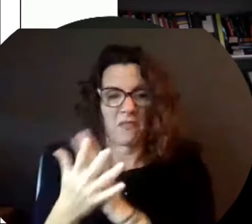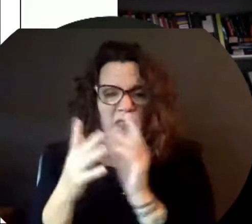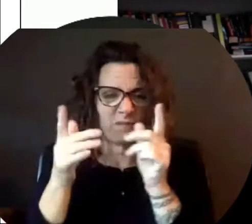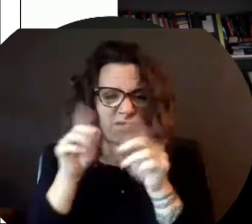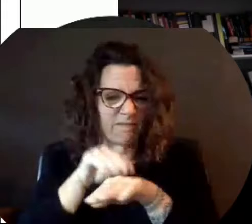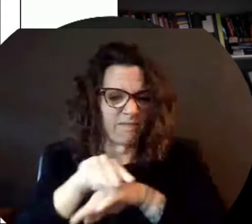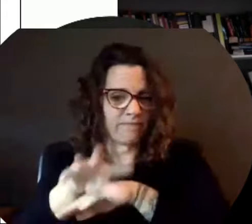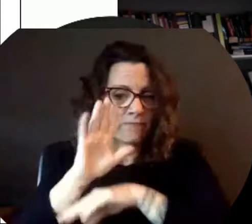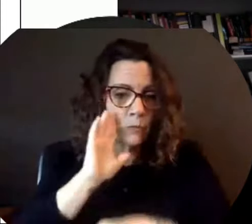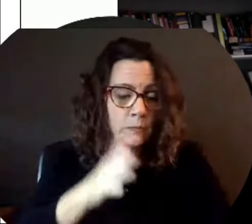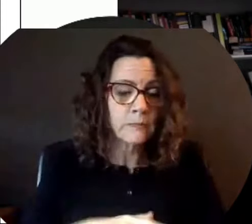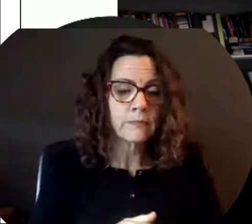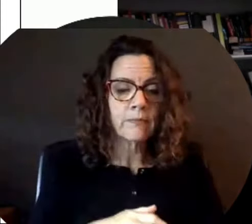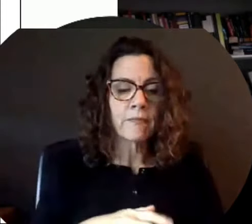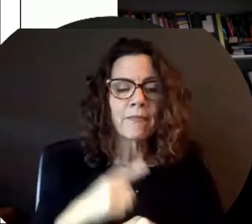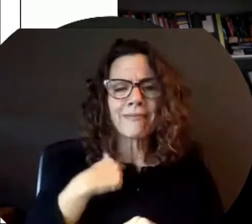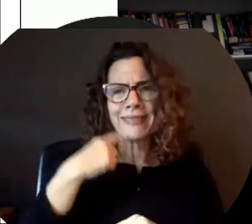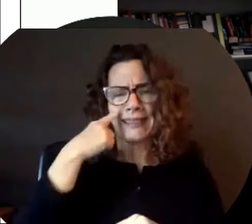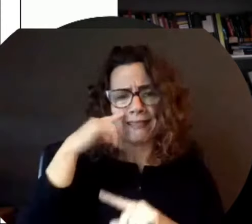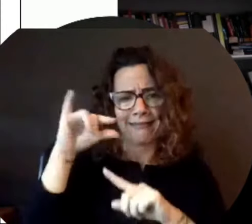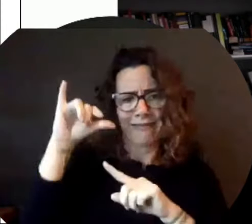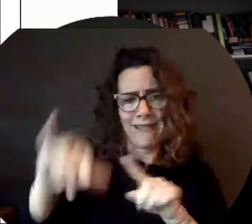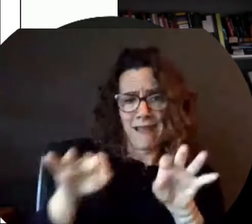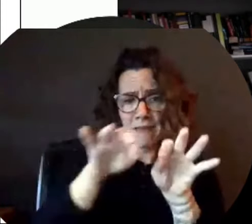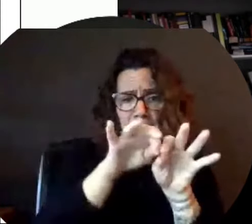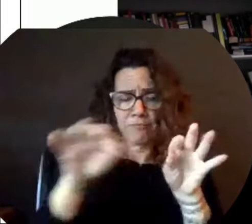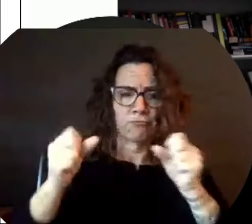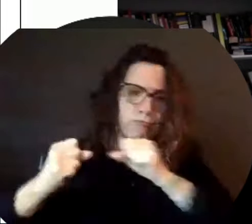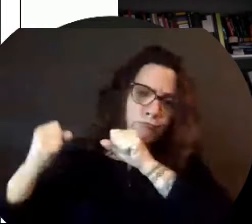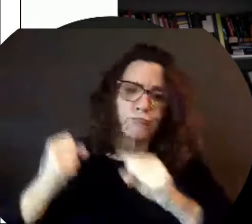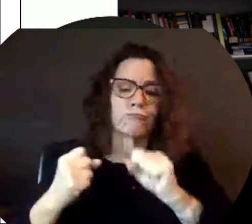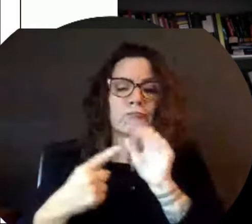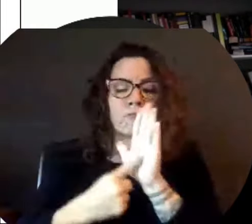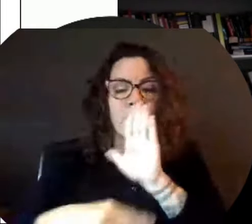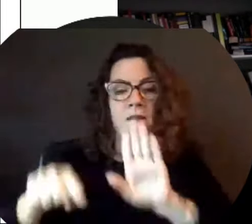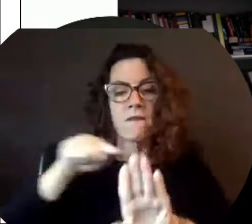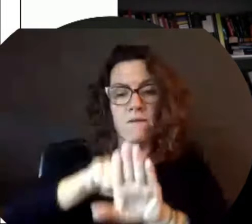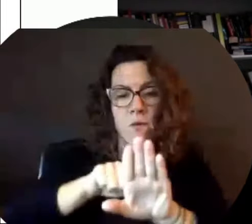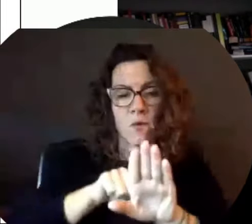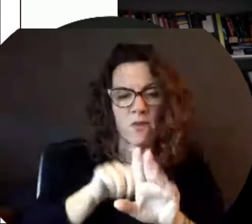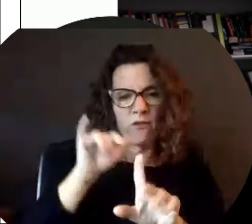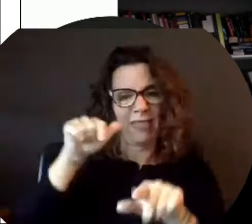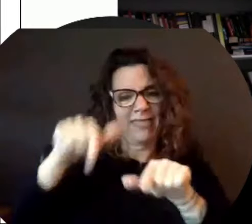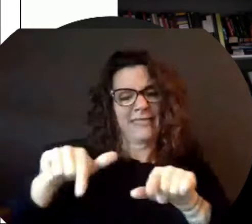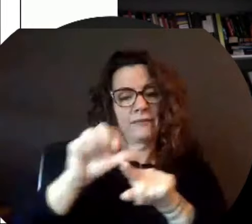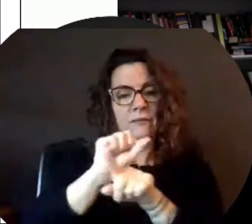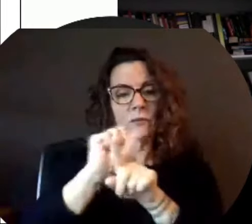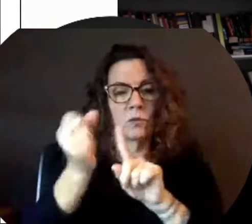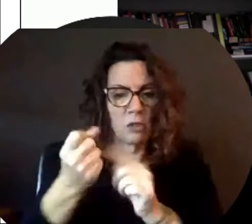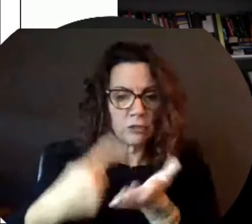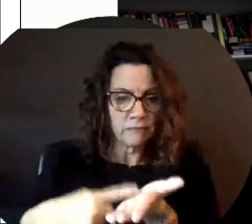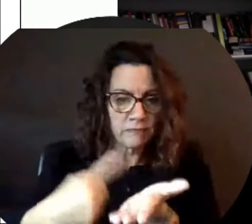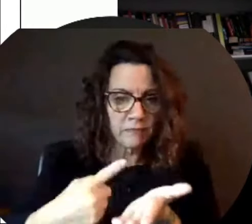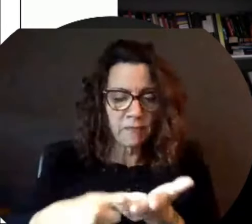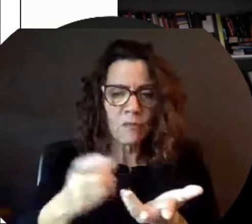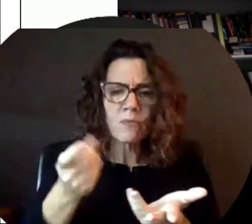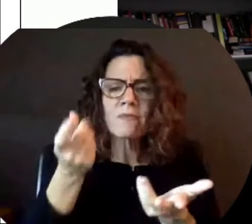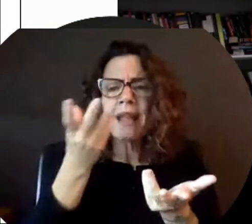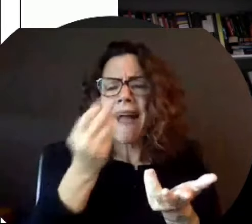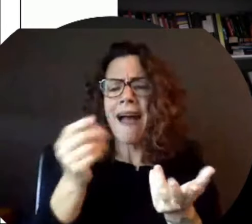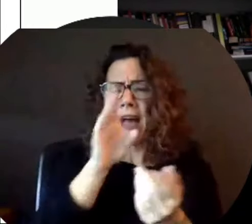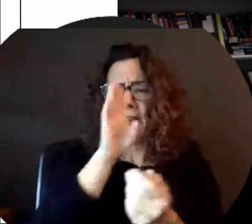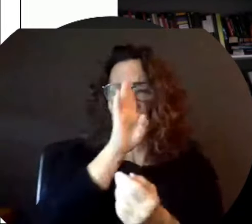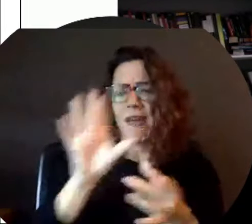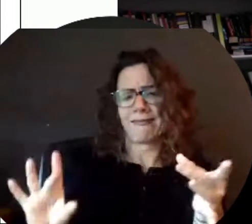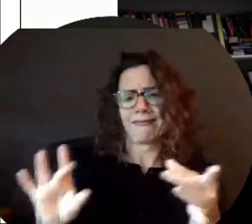metaphor for not only the kind of situation or directly linking the situation between incarceration and